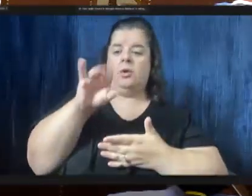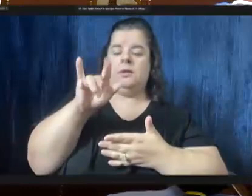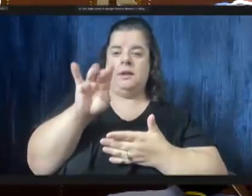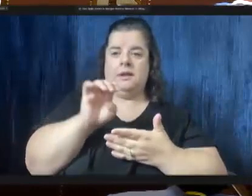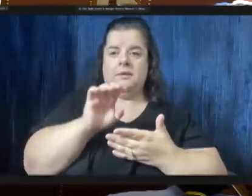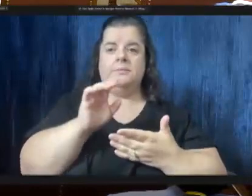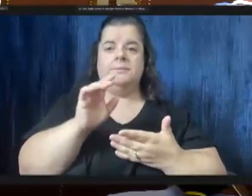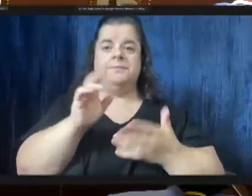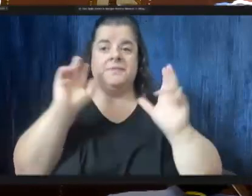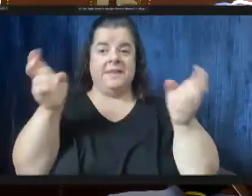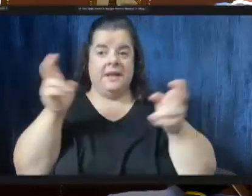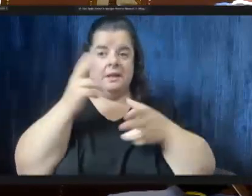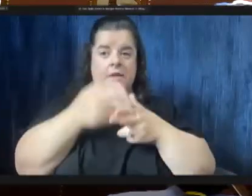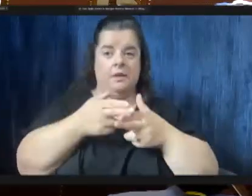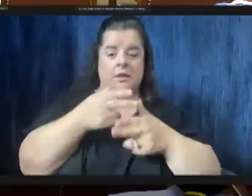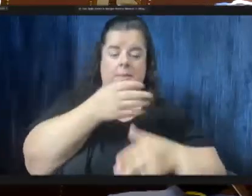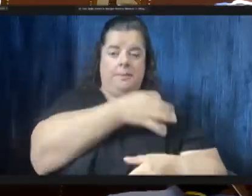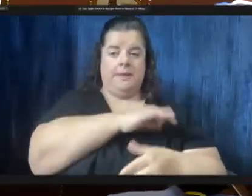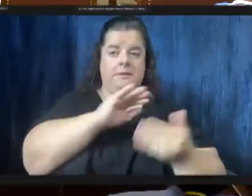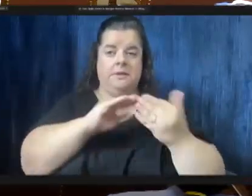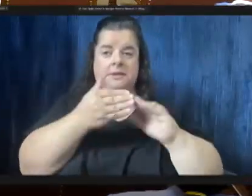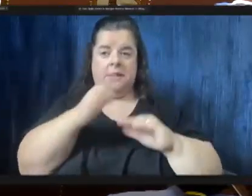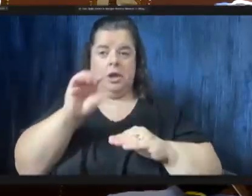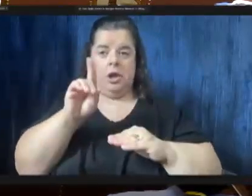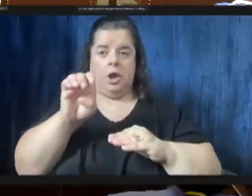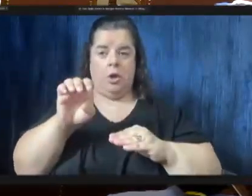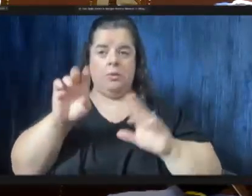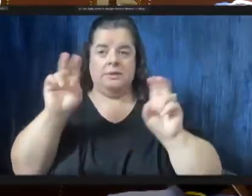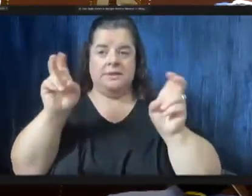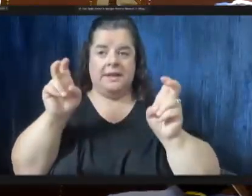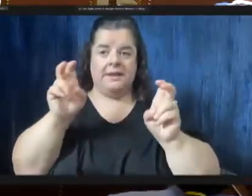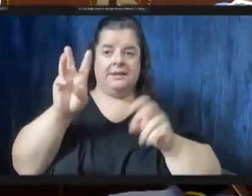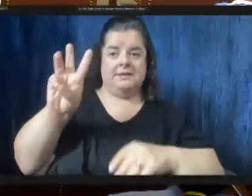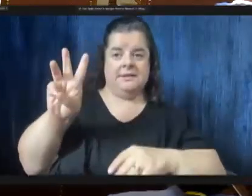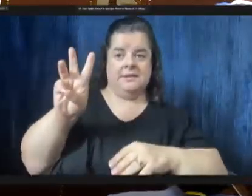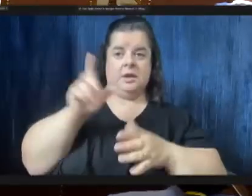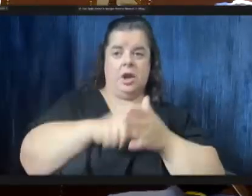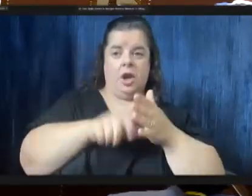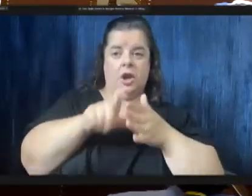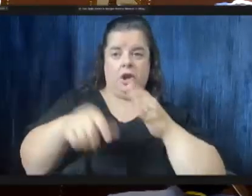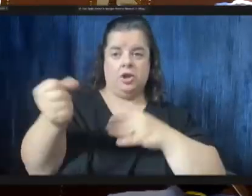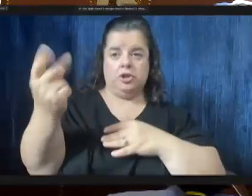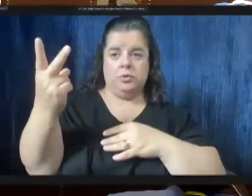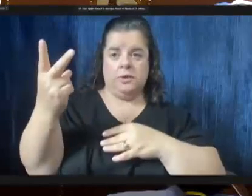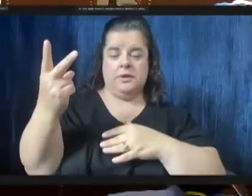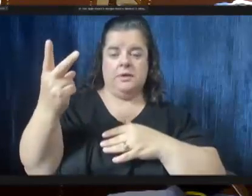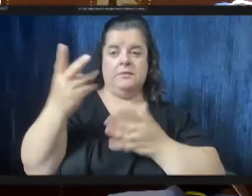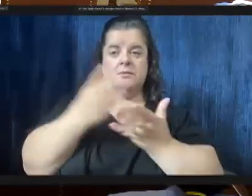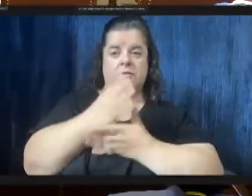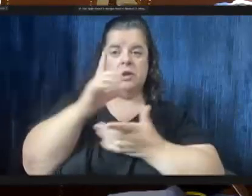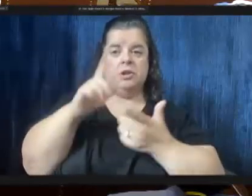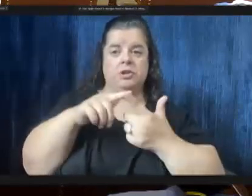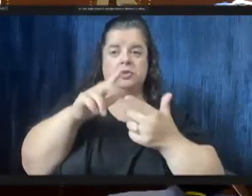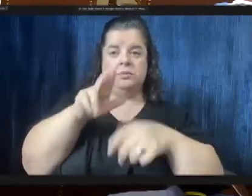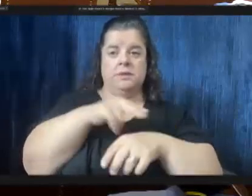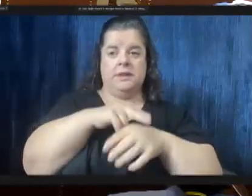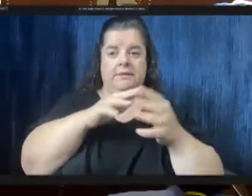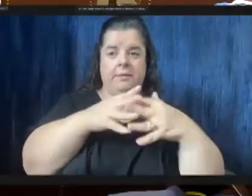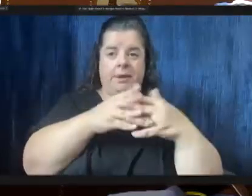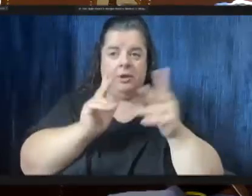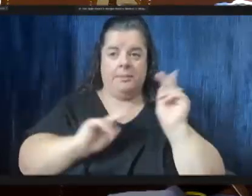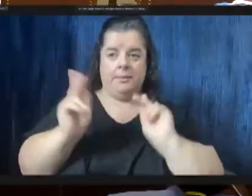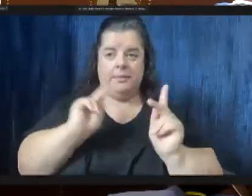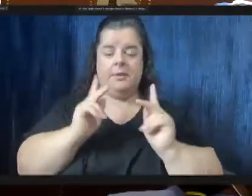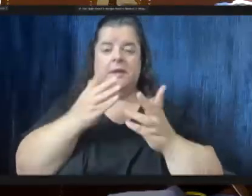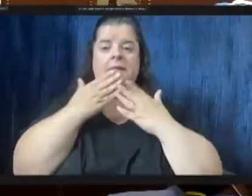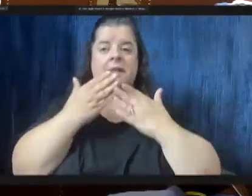of the legislation is Pittsburgh City Code Municipal Title 6, Article 12, Rights to Indigenous People.